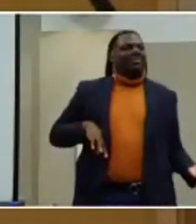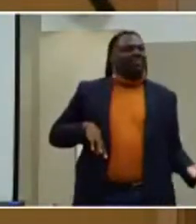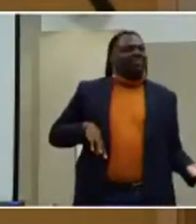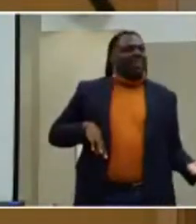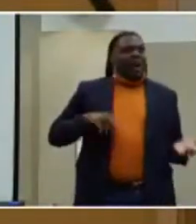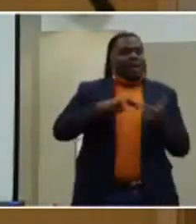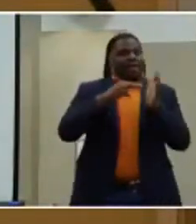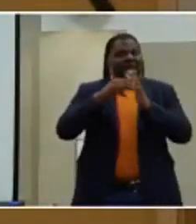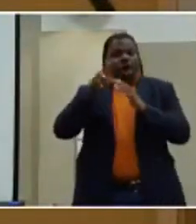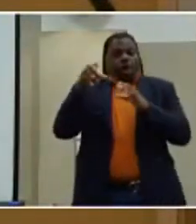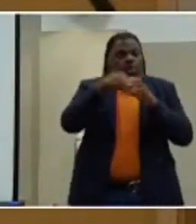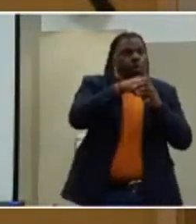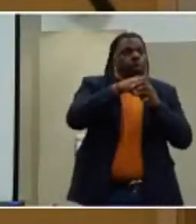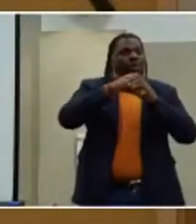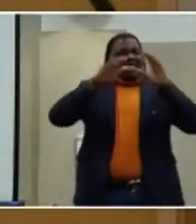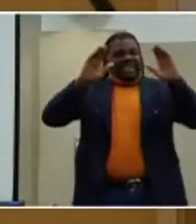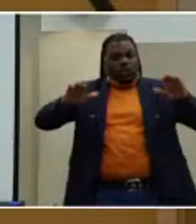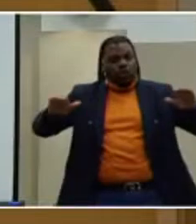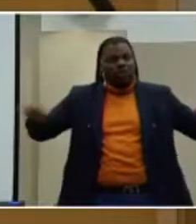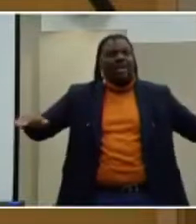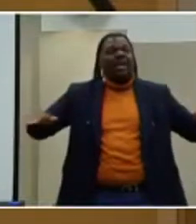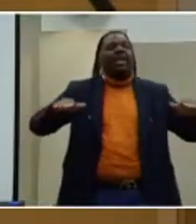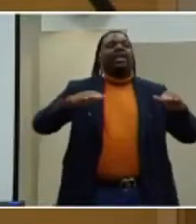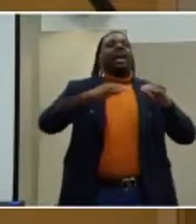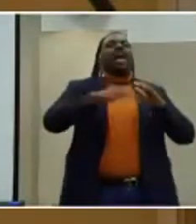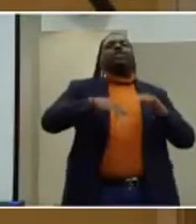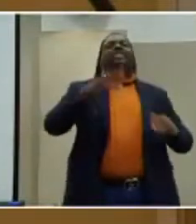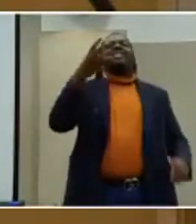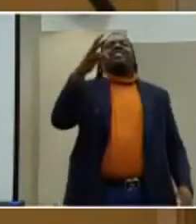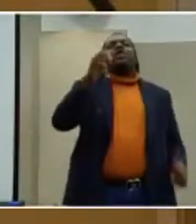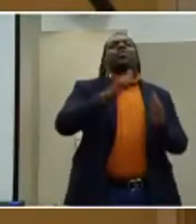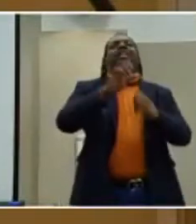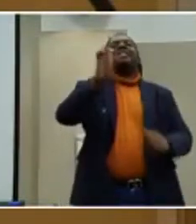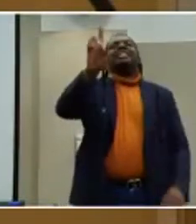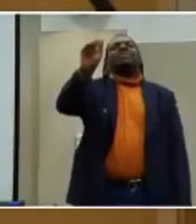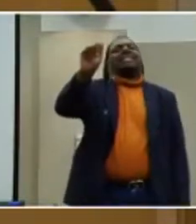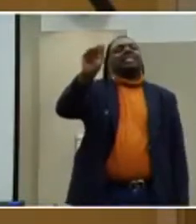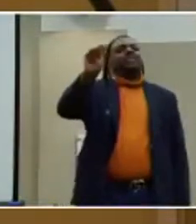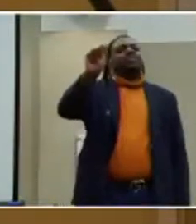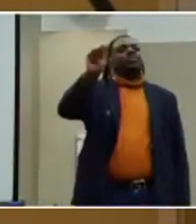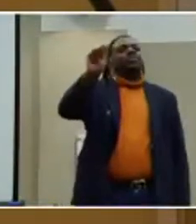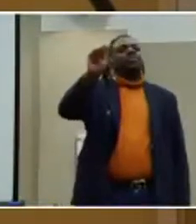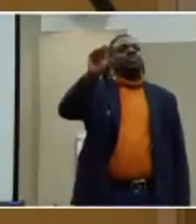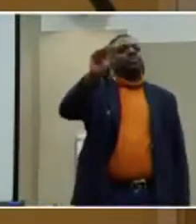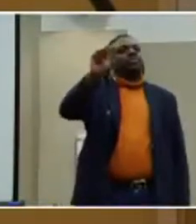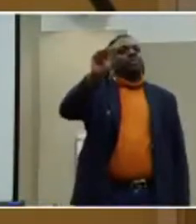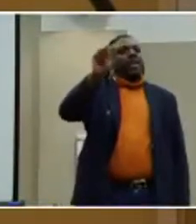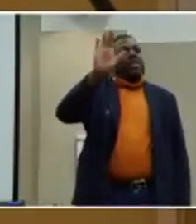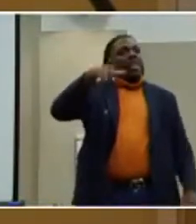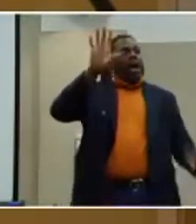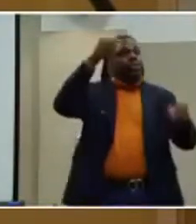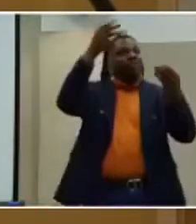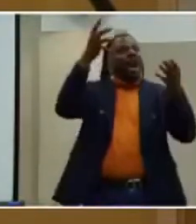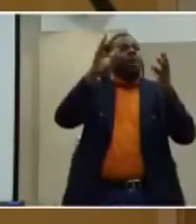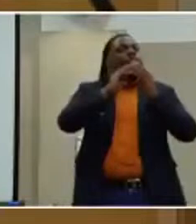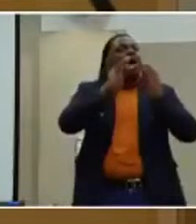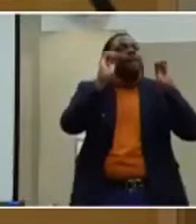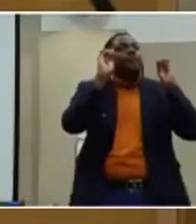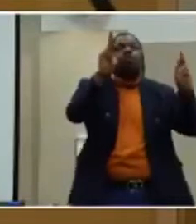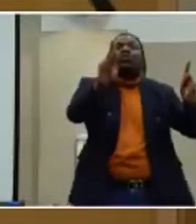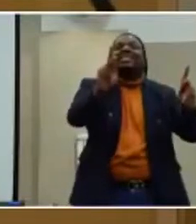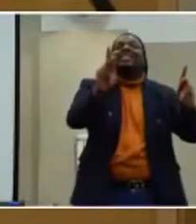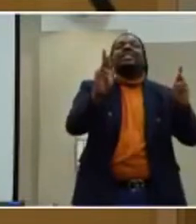includes children under the age of 17 with disabilities. Right? So that will provide more